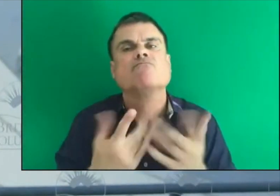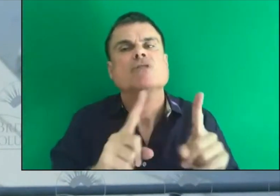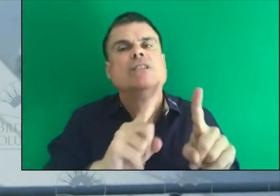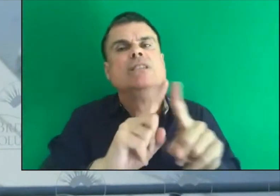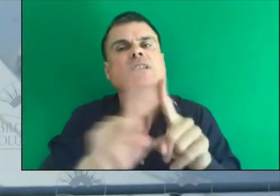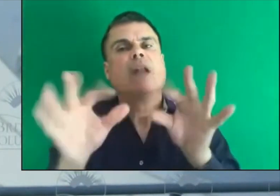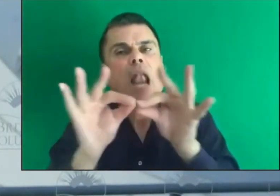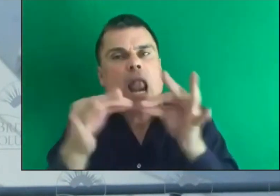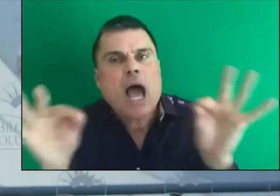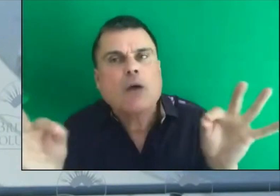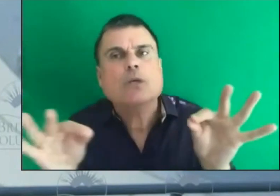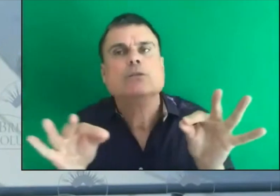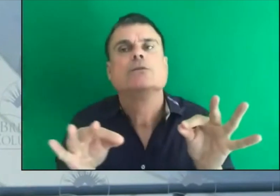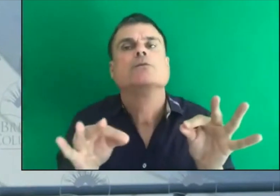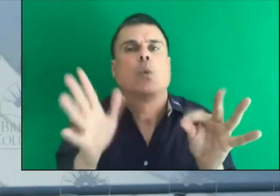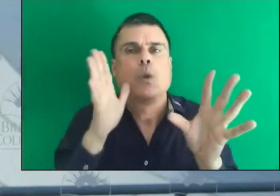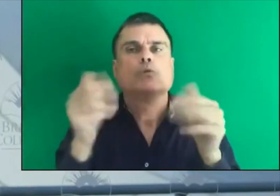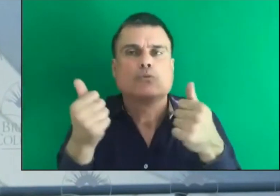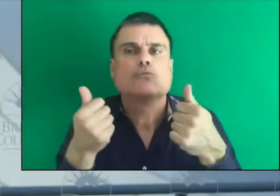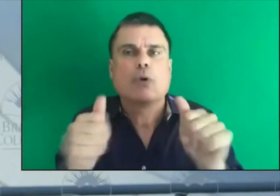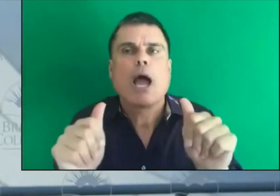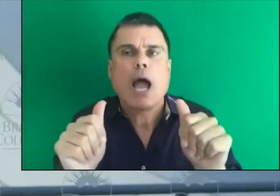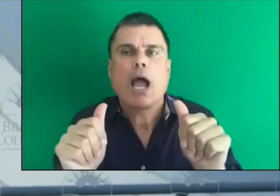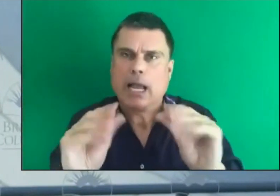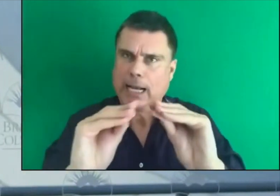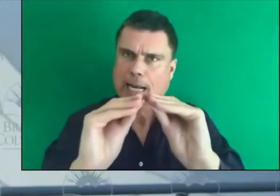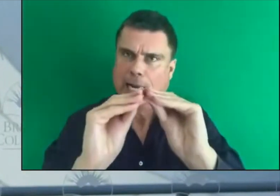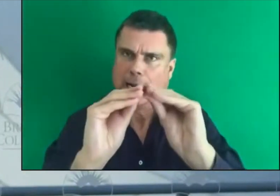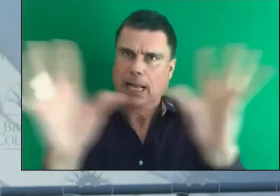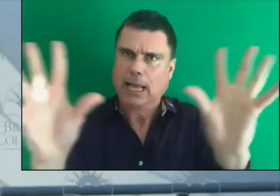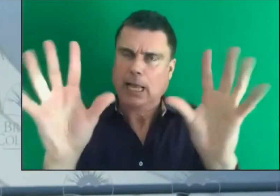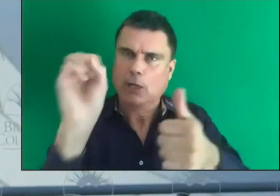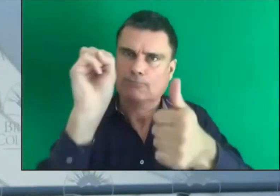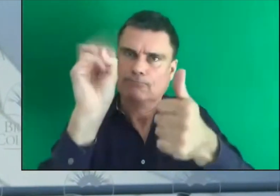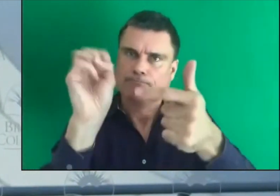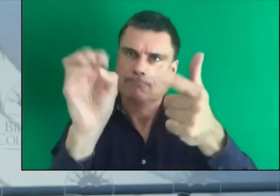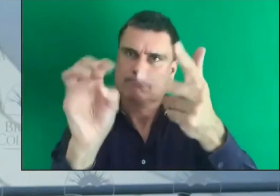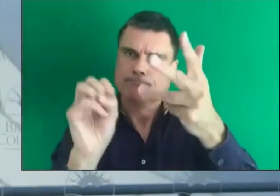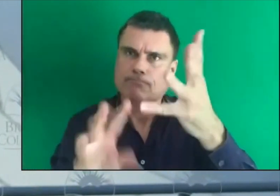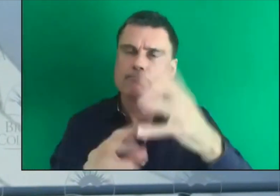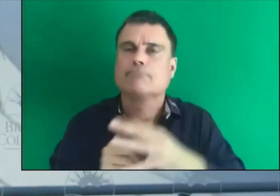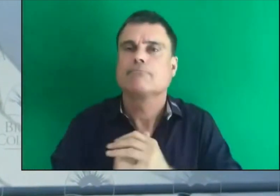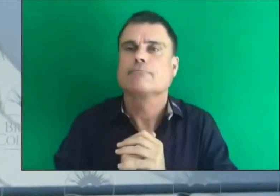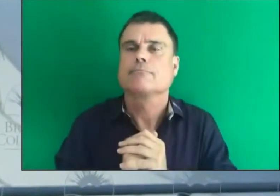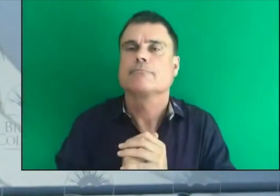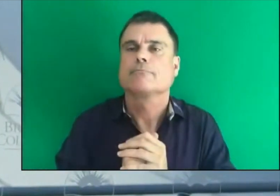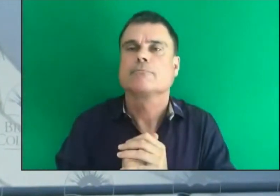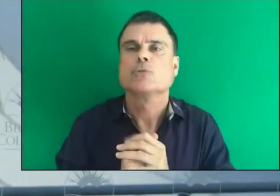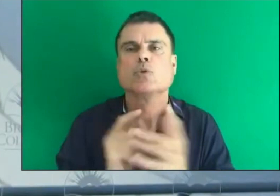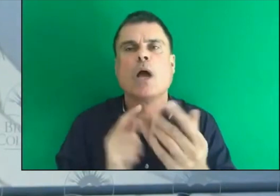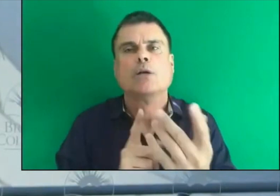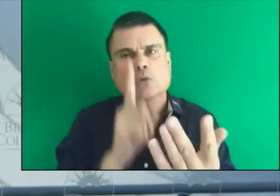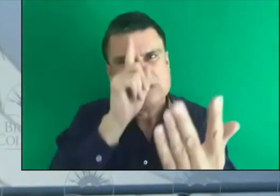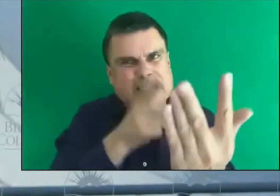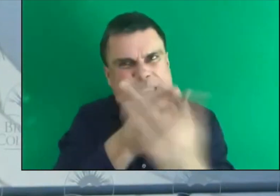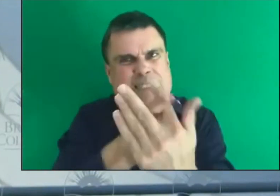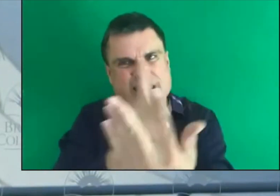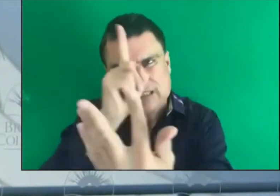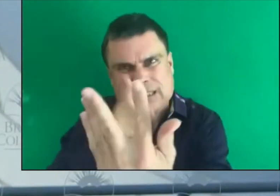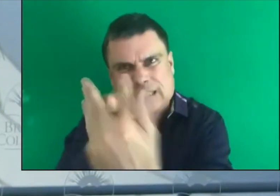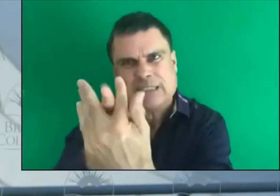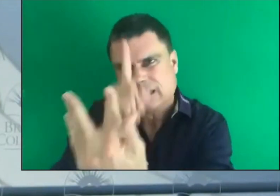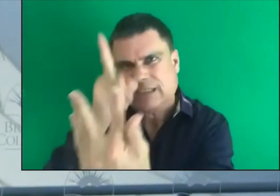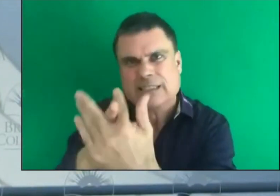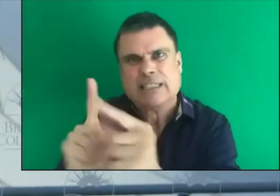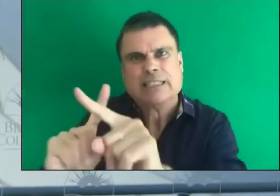renewed media campaign from the government on some of these questions, and as it builds out in multiple